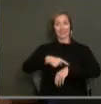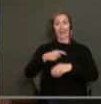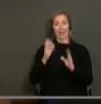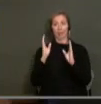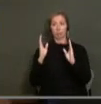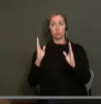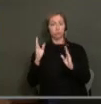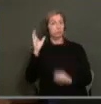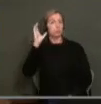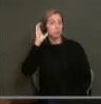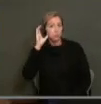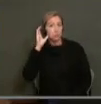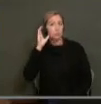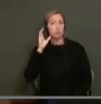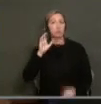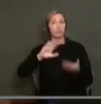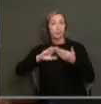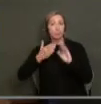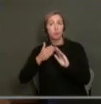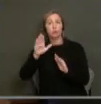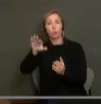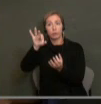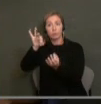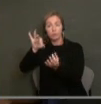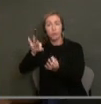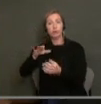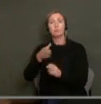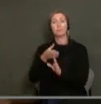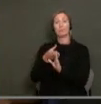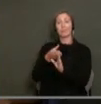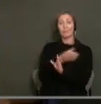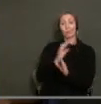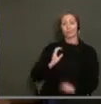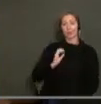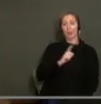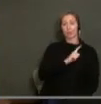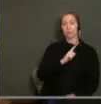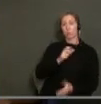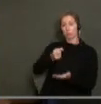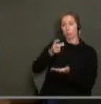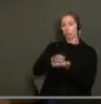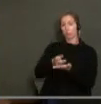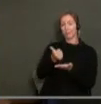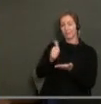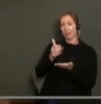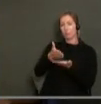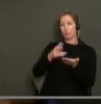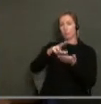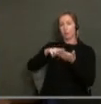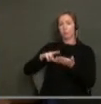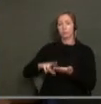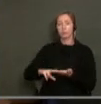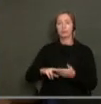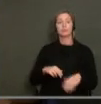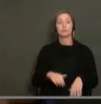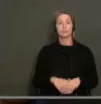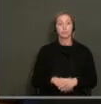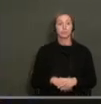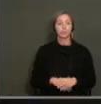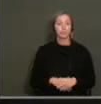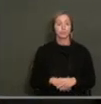Council approves in any type of contract. And we can connect till after, but we do have a question back here as well.